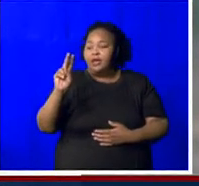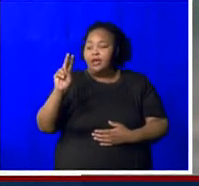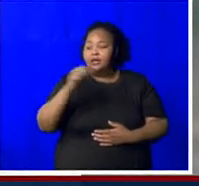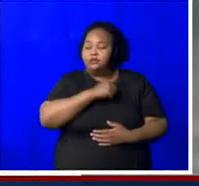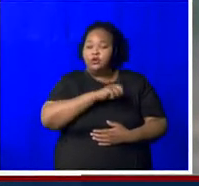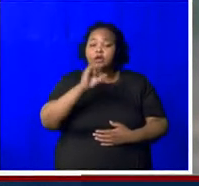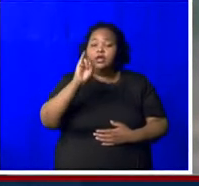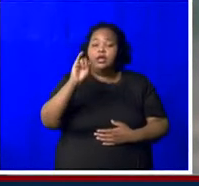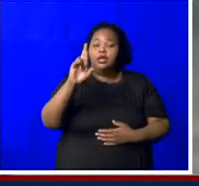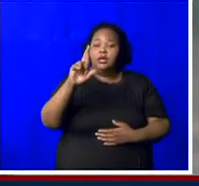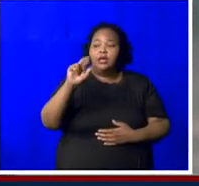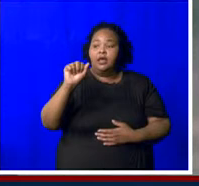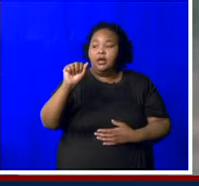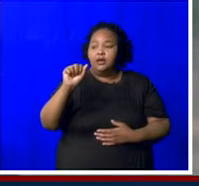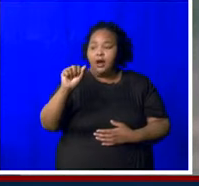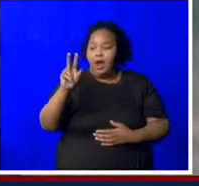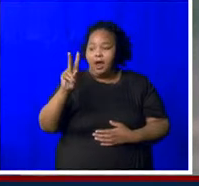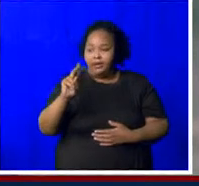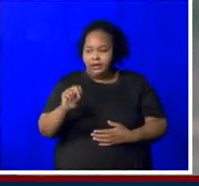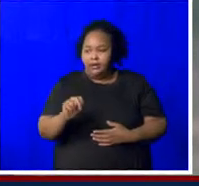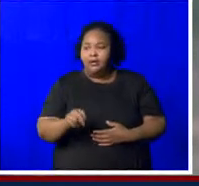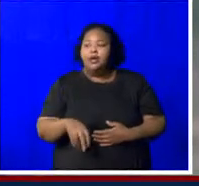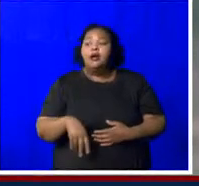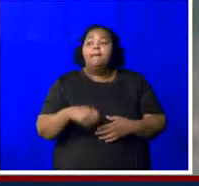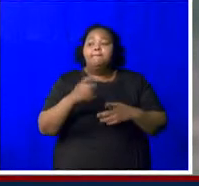this path.